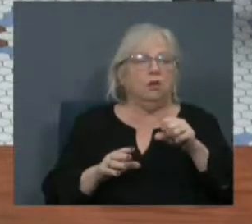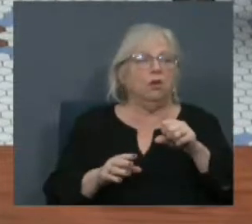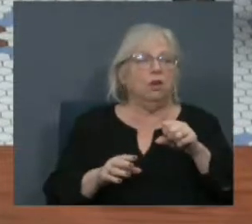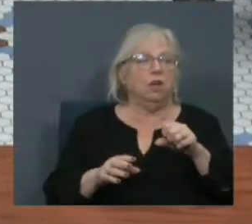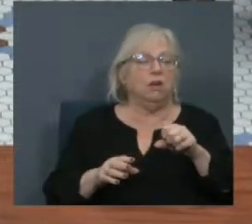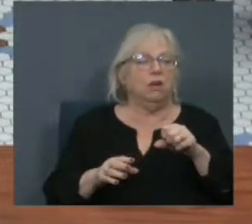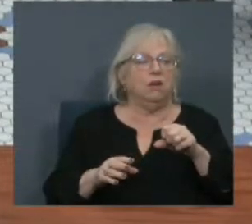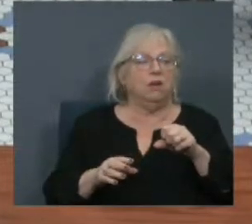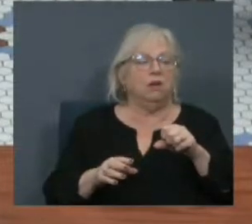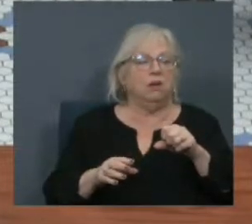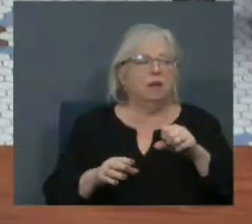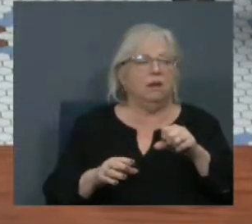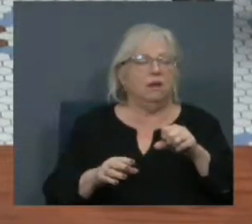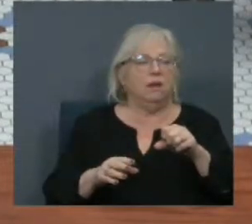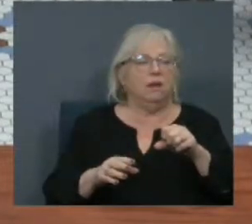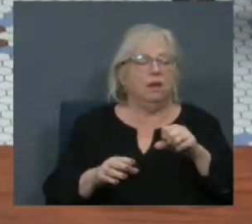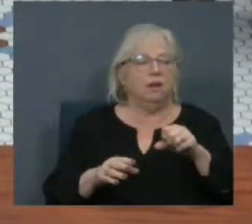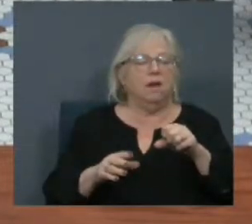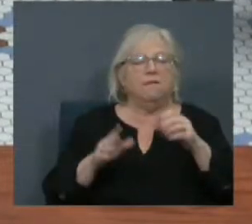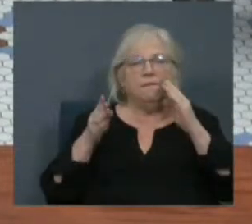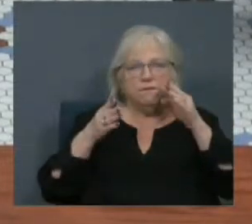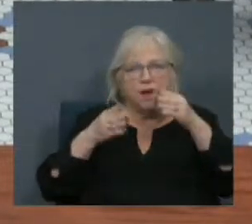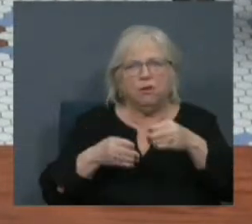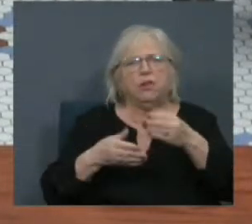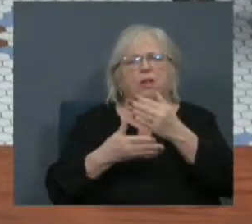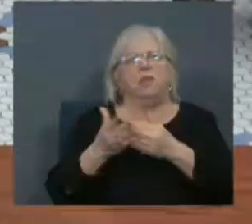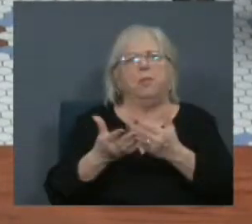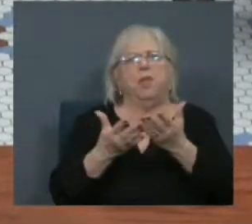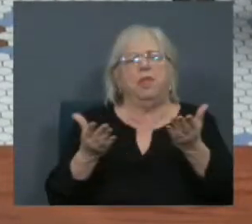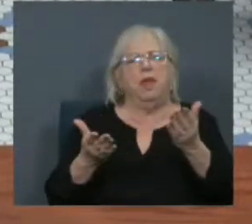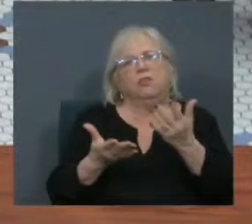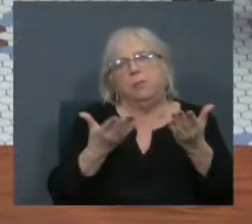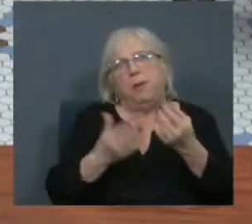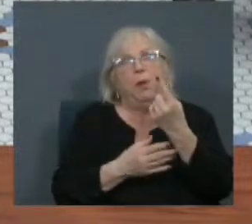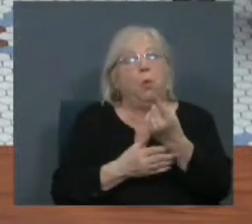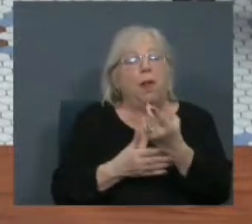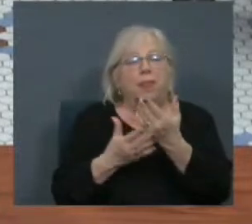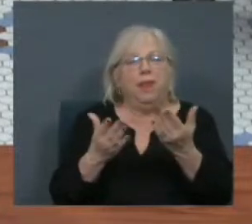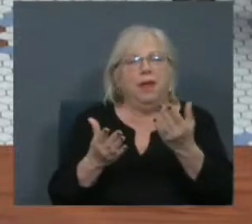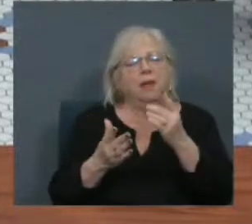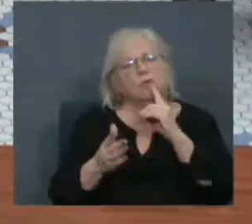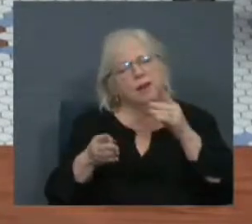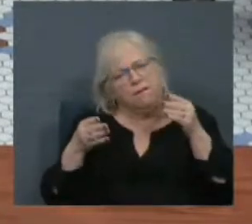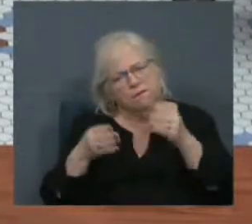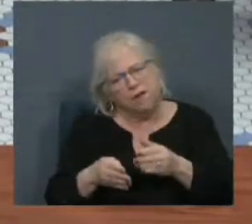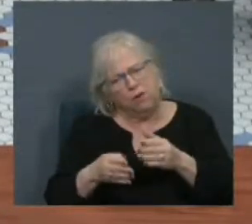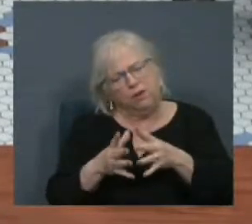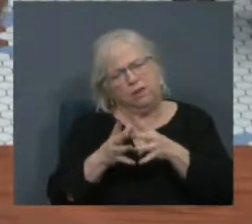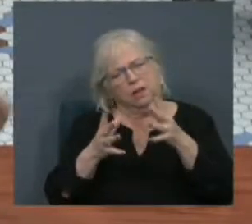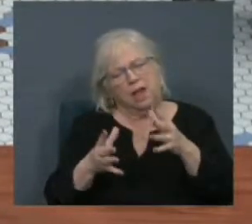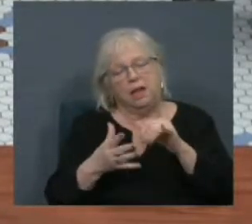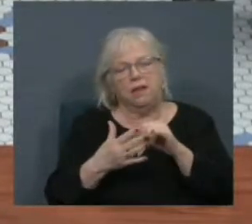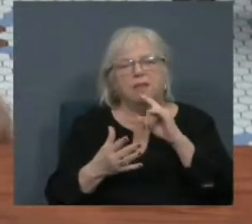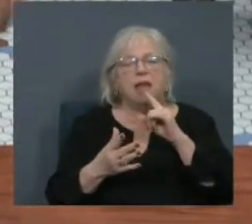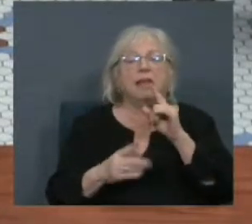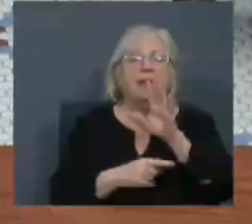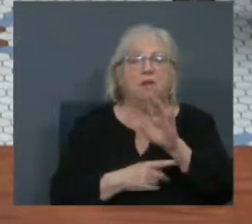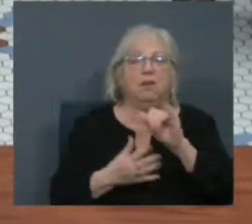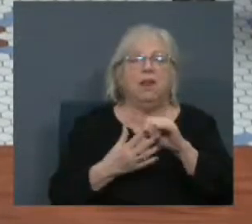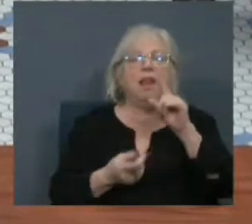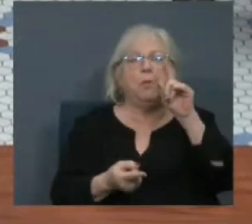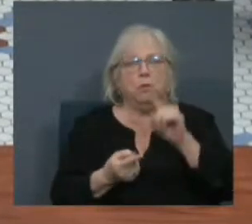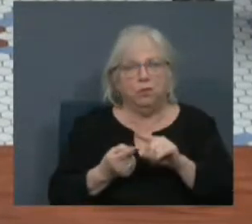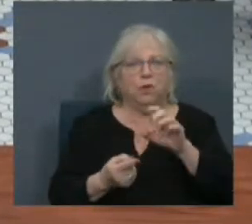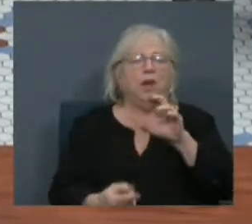those funds into, focusing on some of those things or maybe one of those things really hard. And I guarantee that could bring down crime